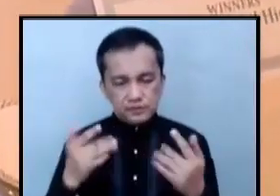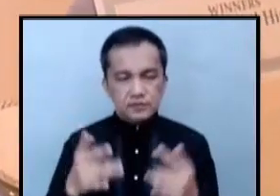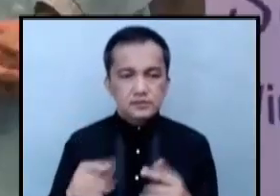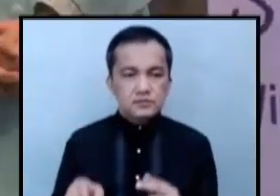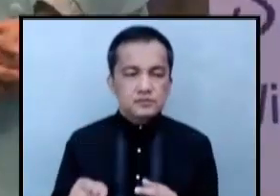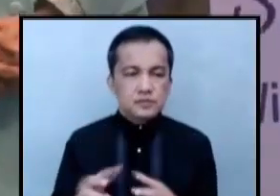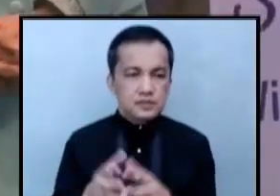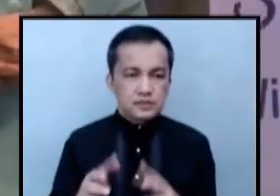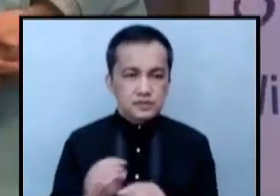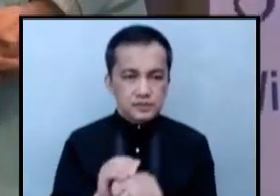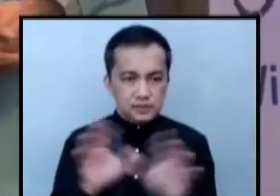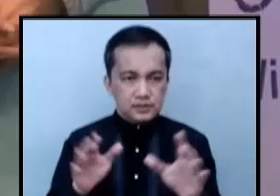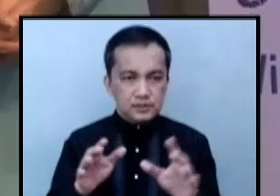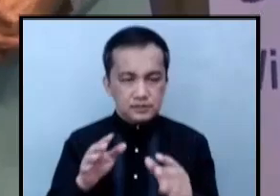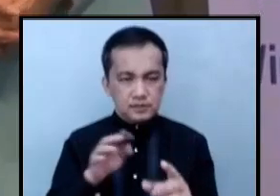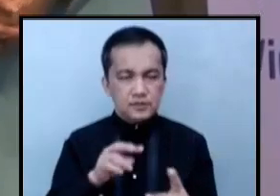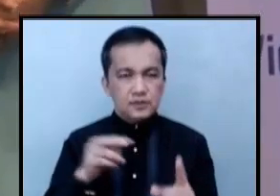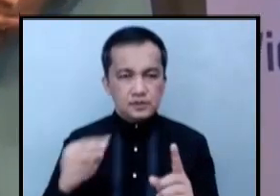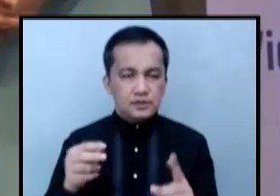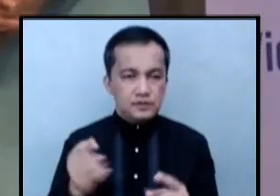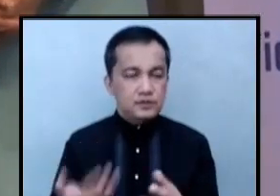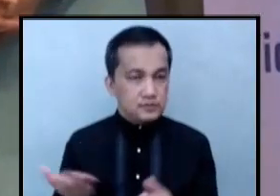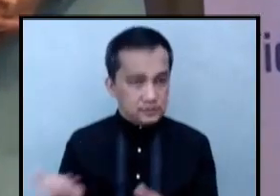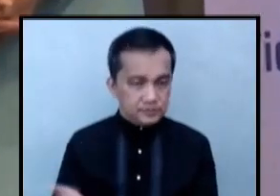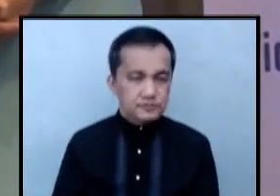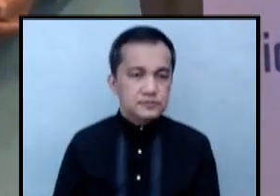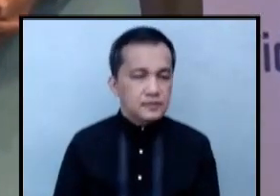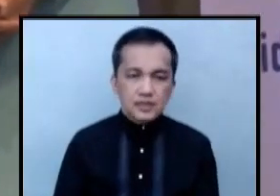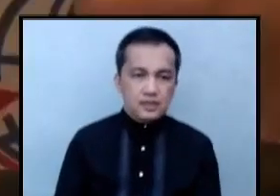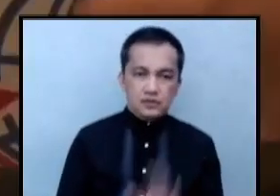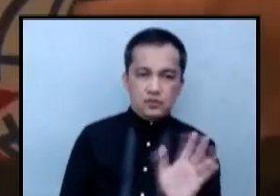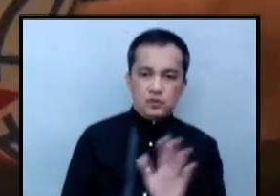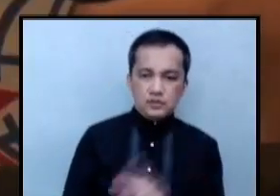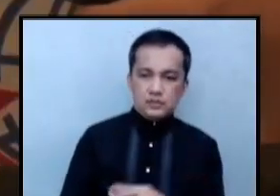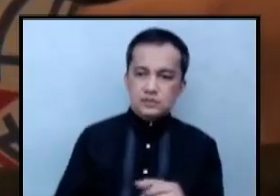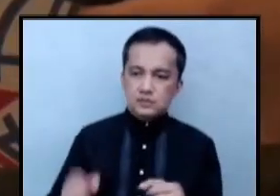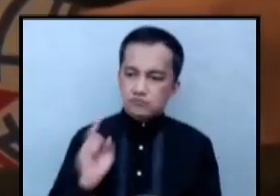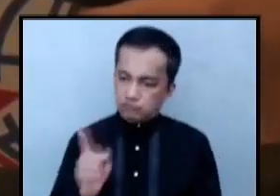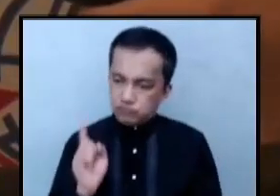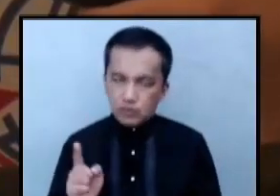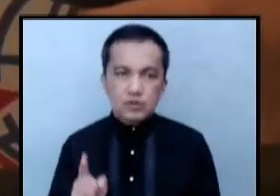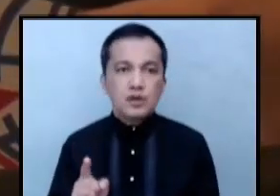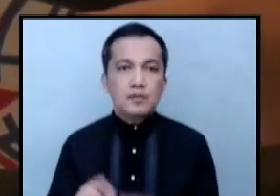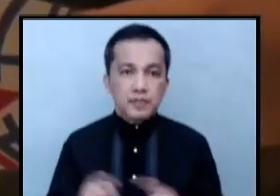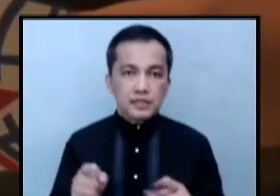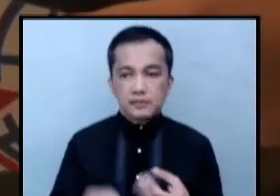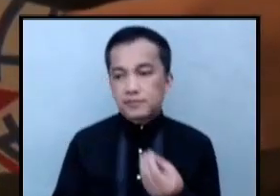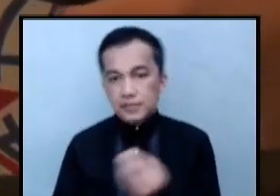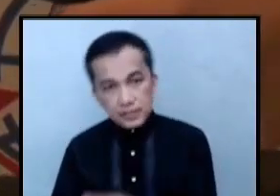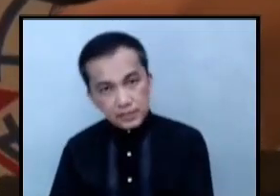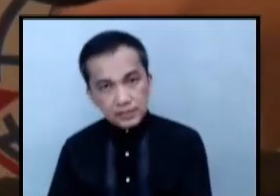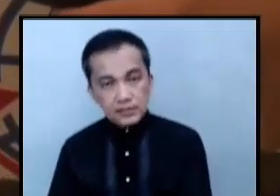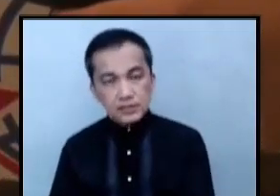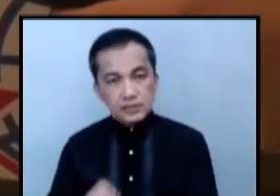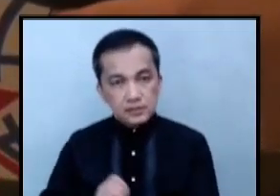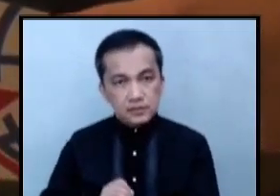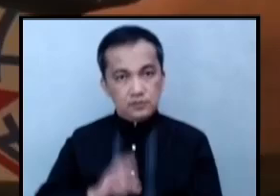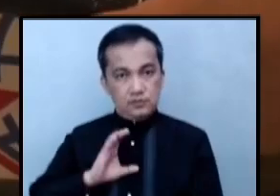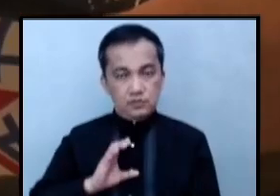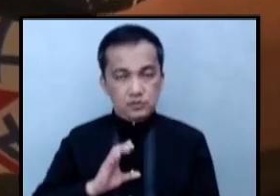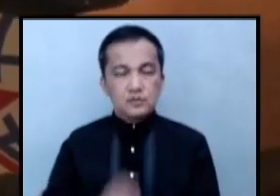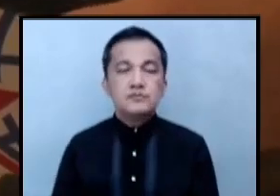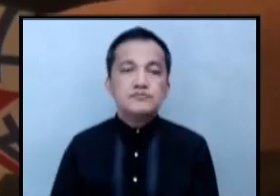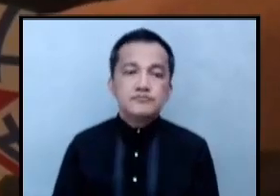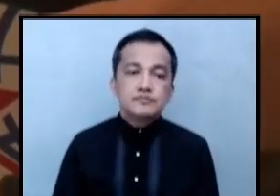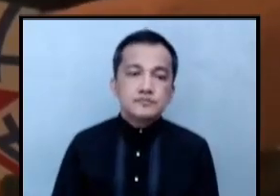brighter horizon for them. Hindi natin sila dapat takutin, kundi bigyan natin sila ng lakas na loob, and through the